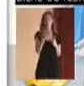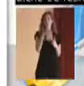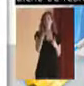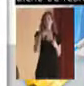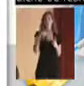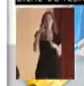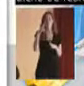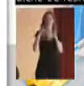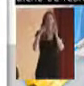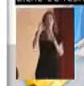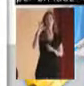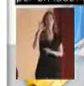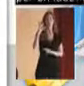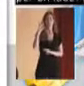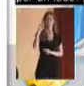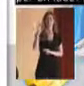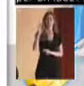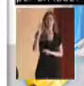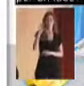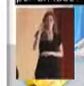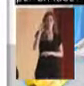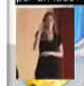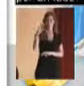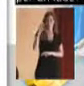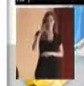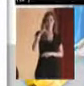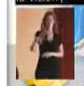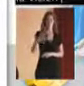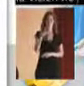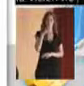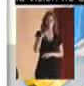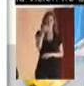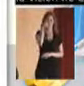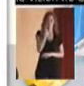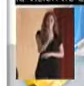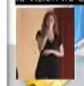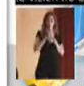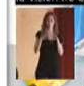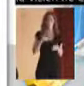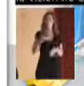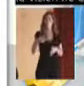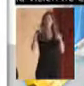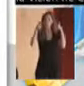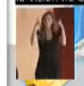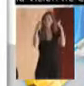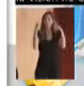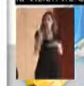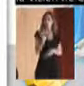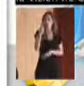increased in the future. Also, you said that you've only used one camera. But would it be possible to use two cameras and give some kind of